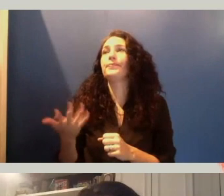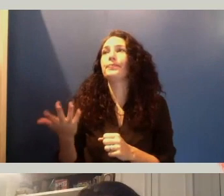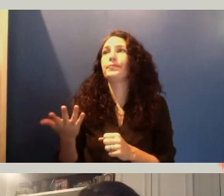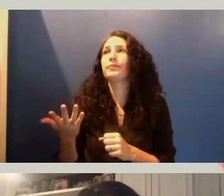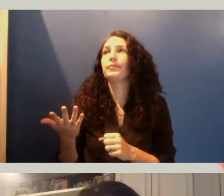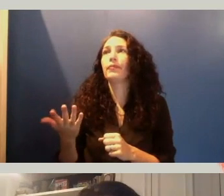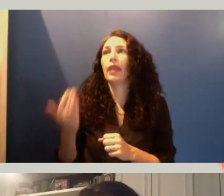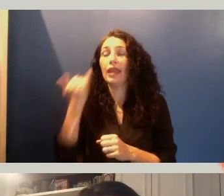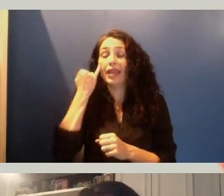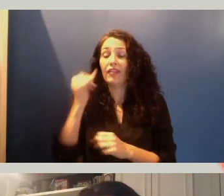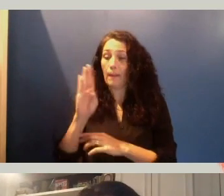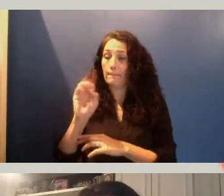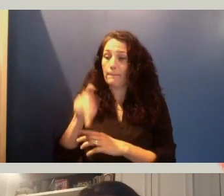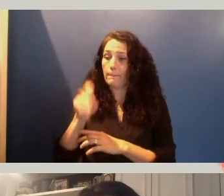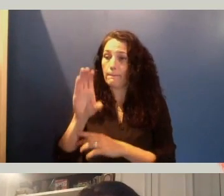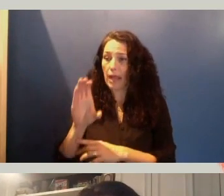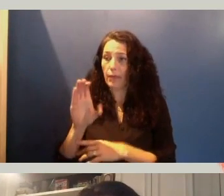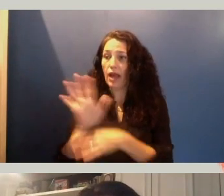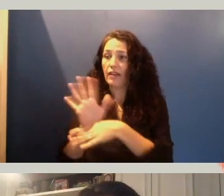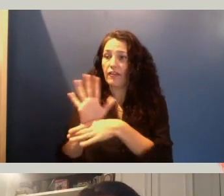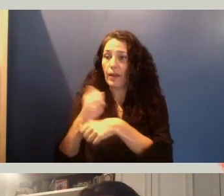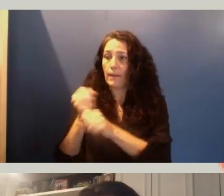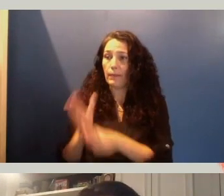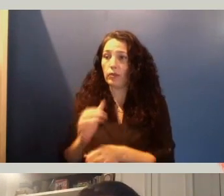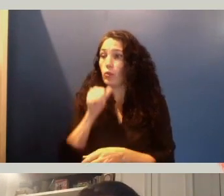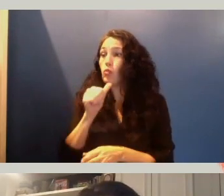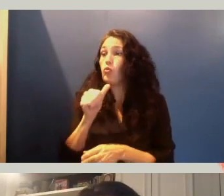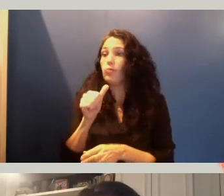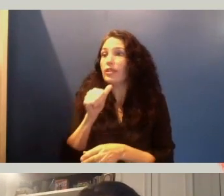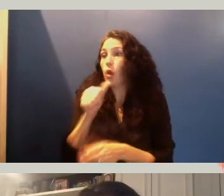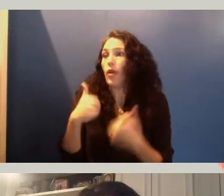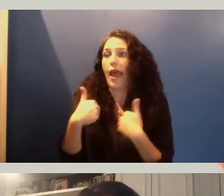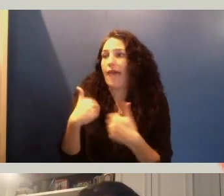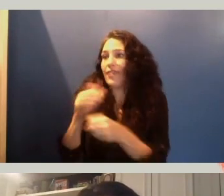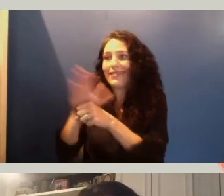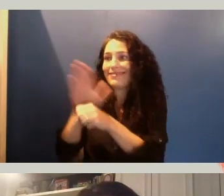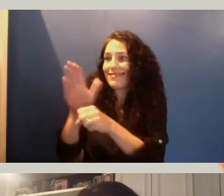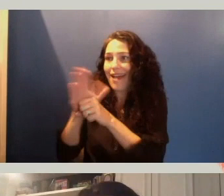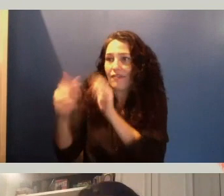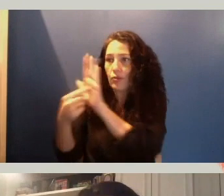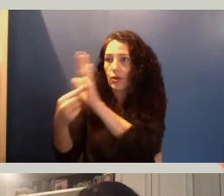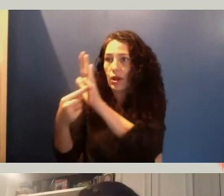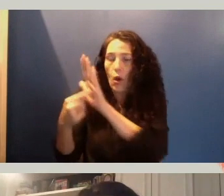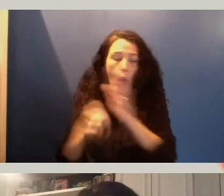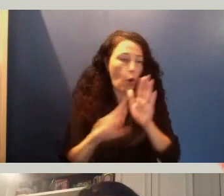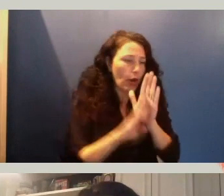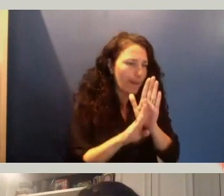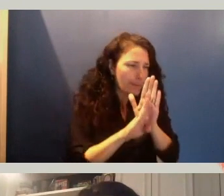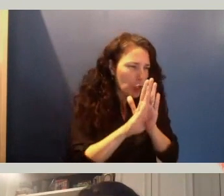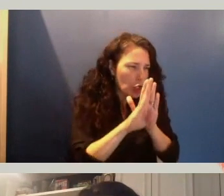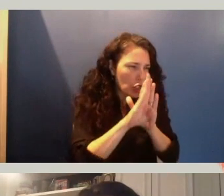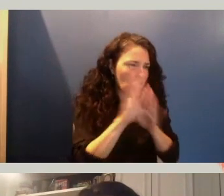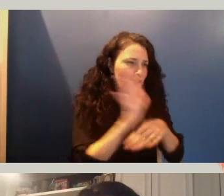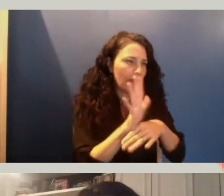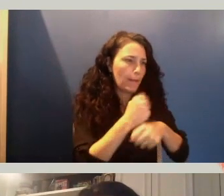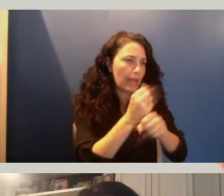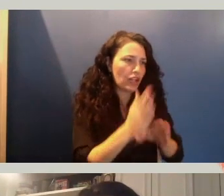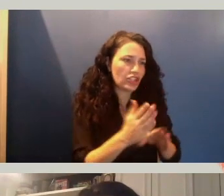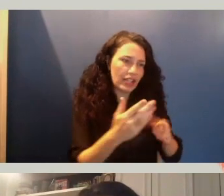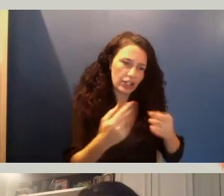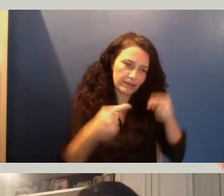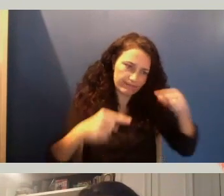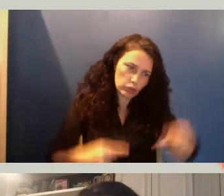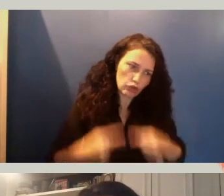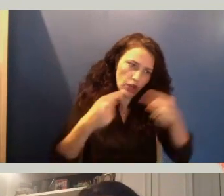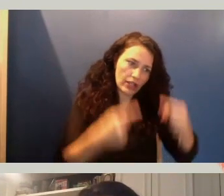BIPOC filmmakers who are underrepresented, emerging filmmakers who have a hard time breaking in, the thing they